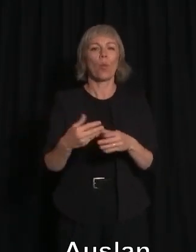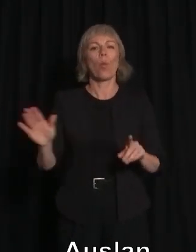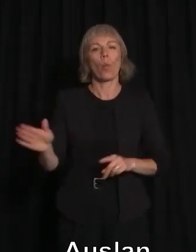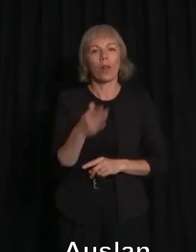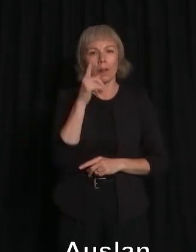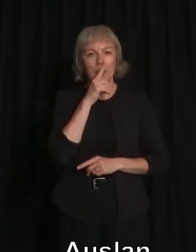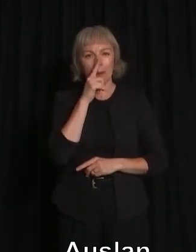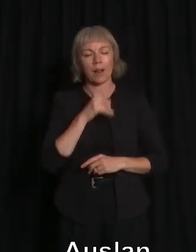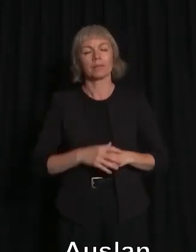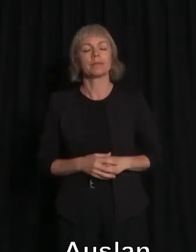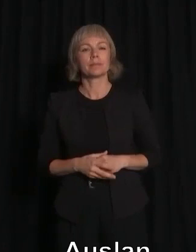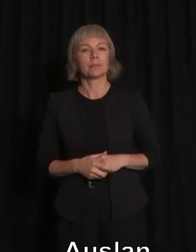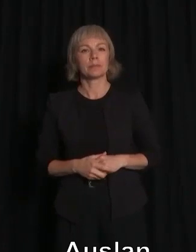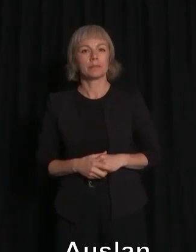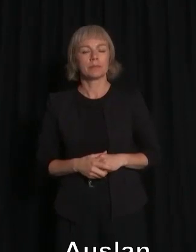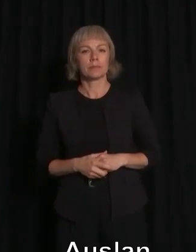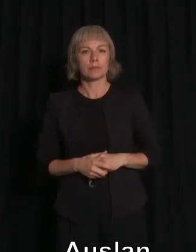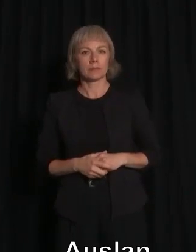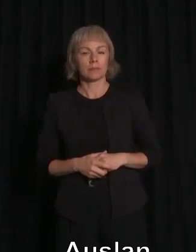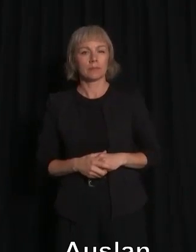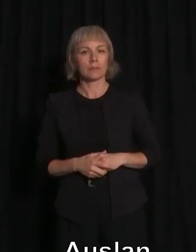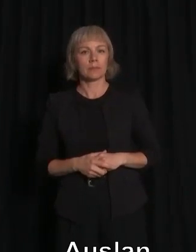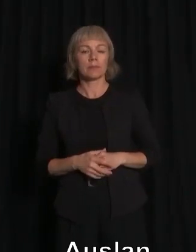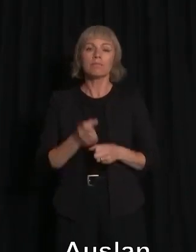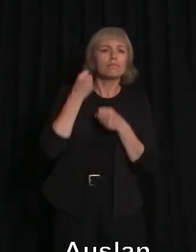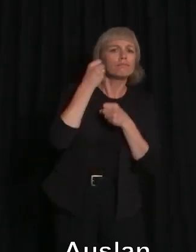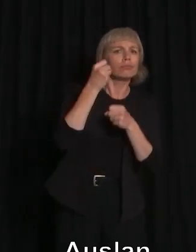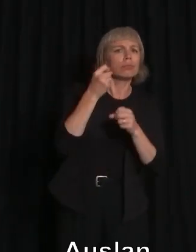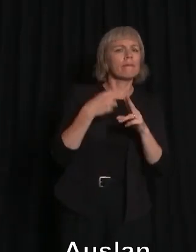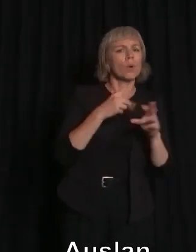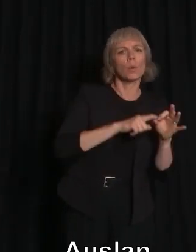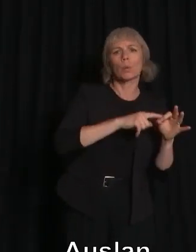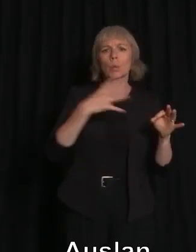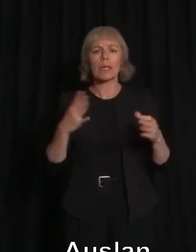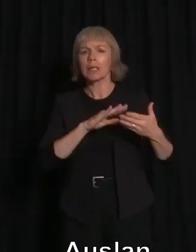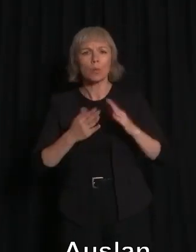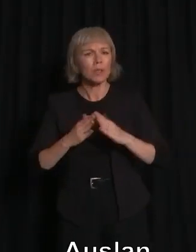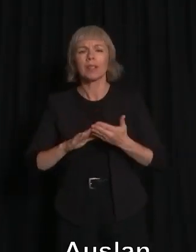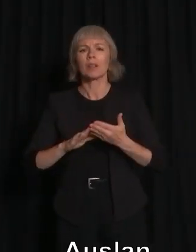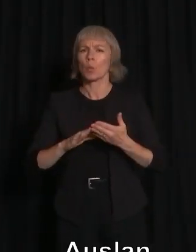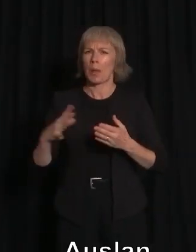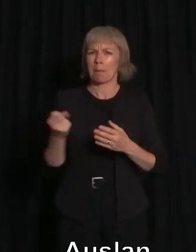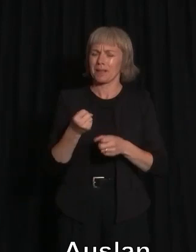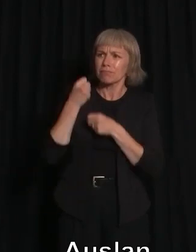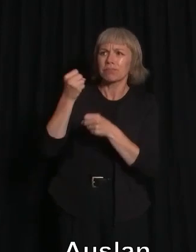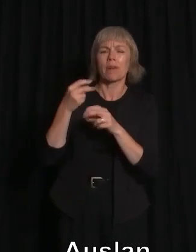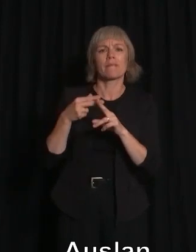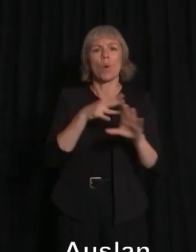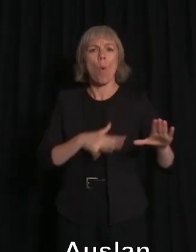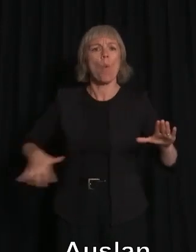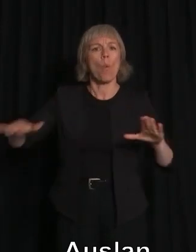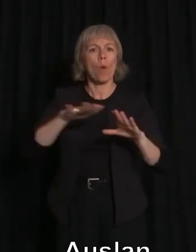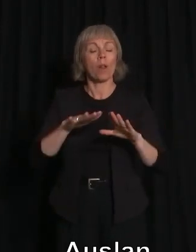condemning explicit prejudice must be accompanied by vigorous opposition to structures that facilitate